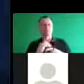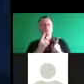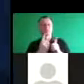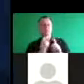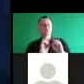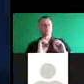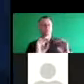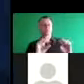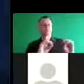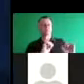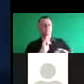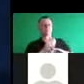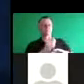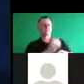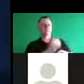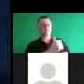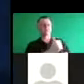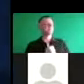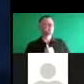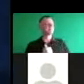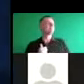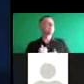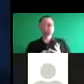there's a connection there, which is